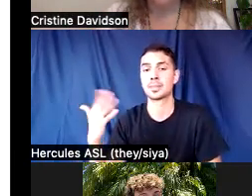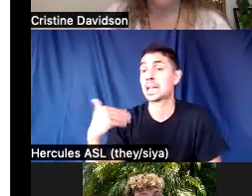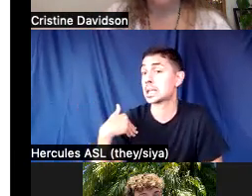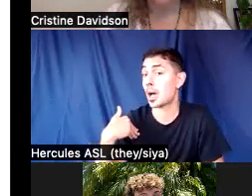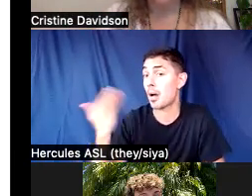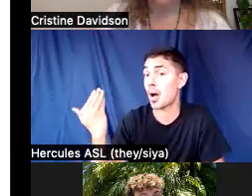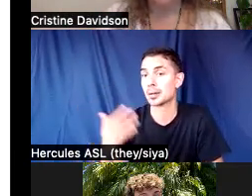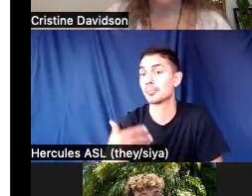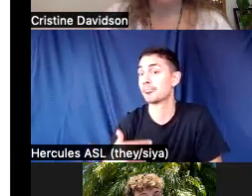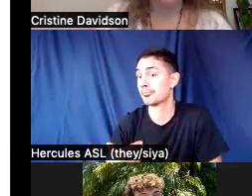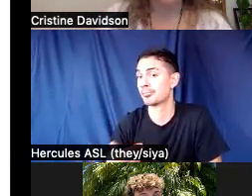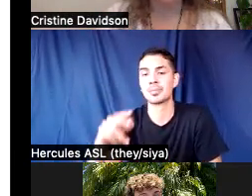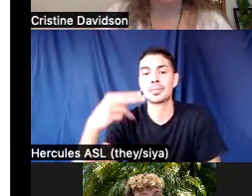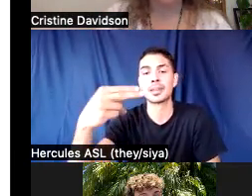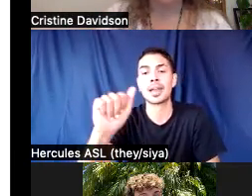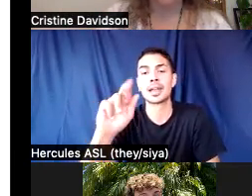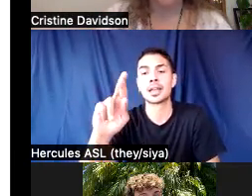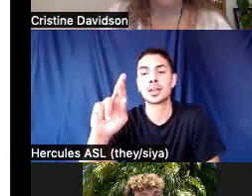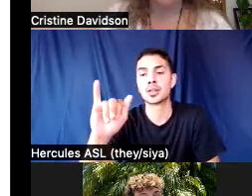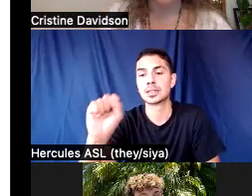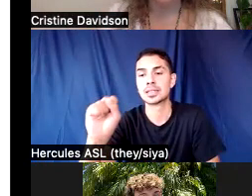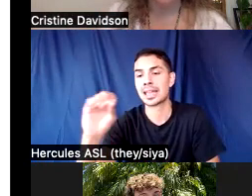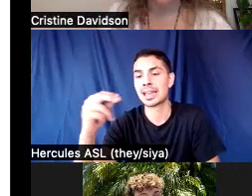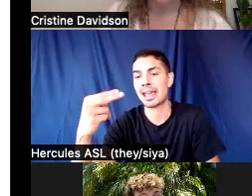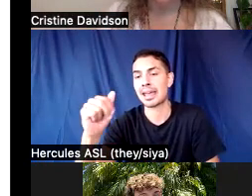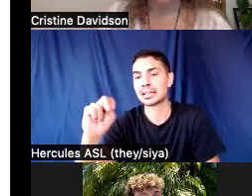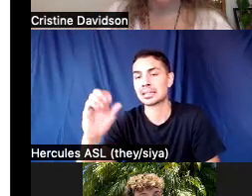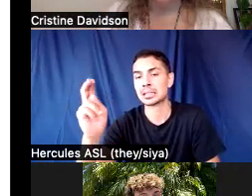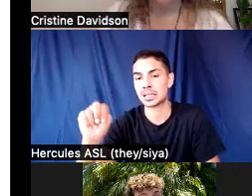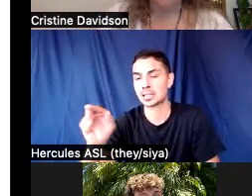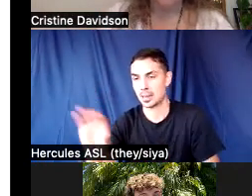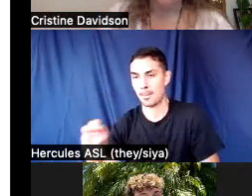So Harrison Hansen, the studies, and this is a pretty old statistic,